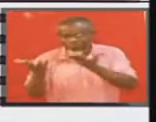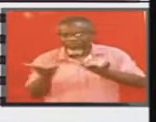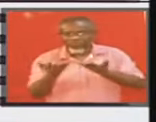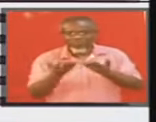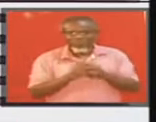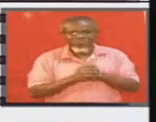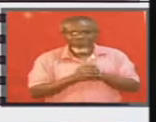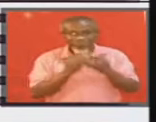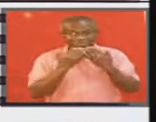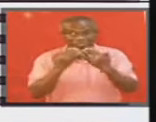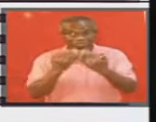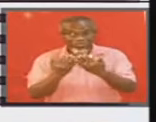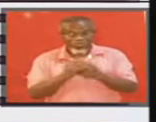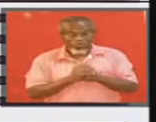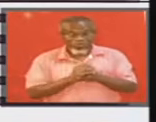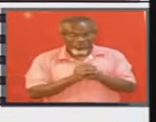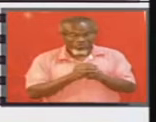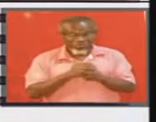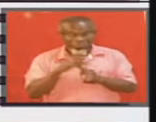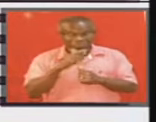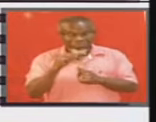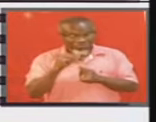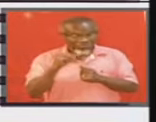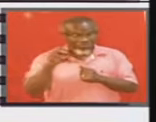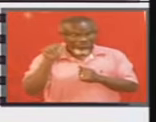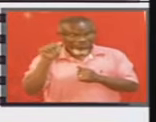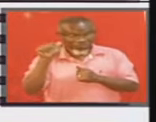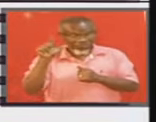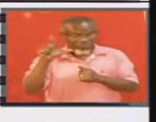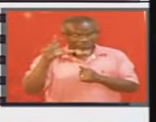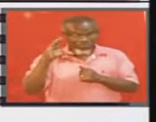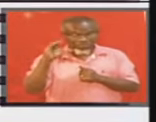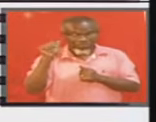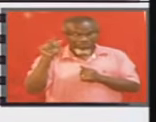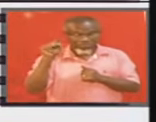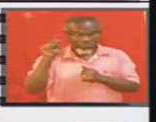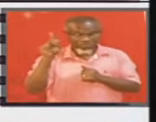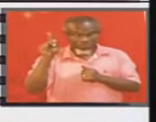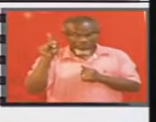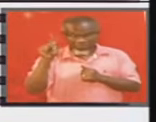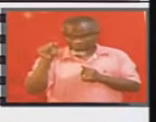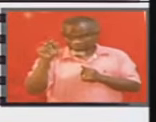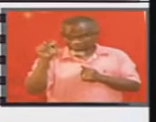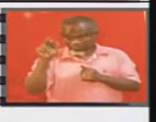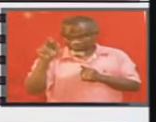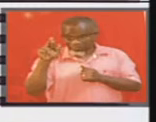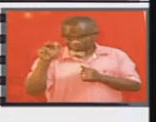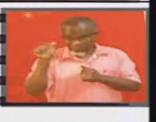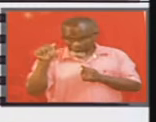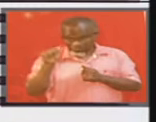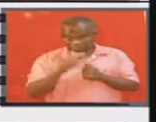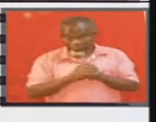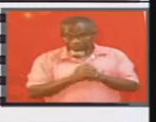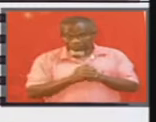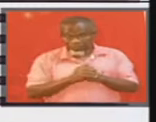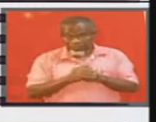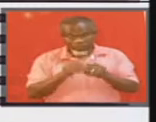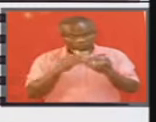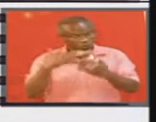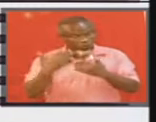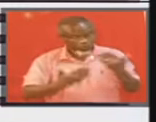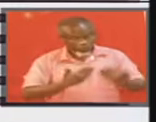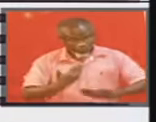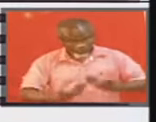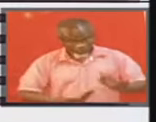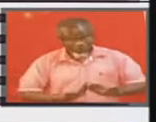Thank you, Ms. Alcantara. Good morning to the CMO, to my colleague, Dr. Fraser, to the members of the media and the viewing and listening